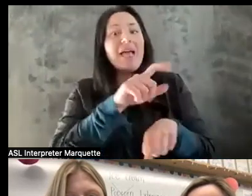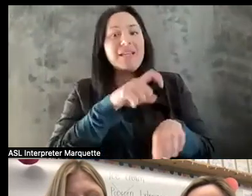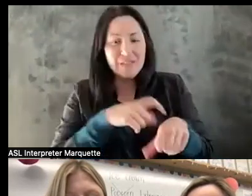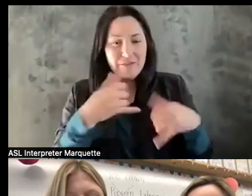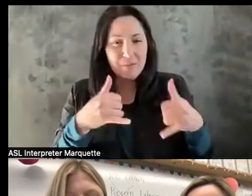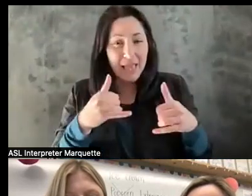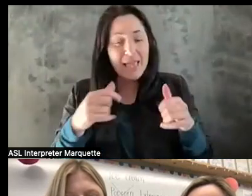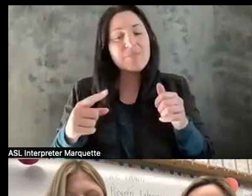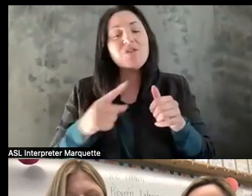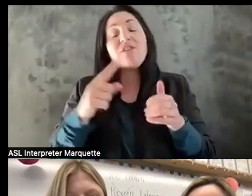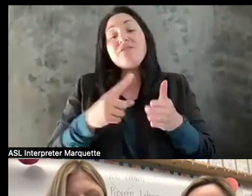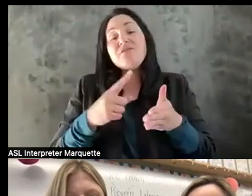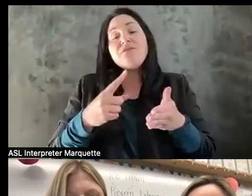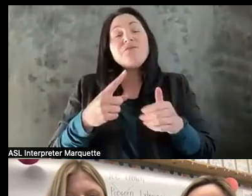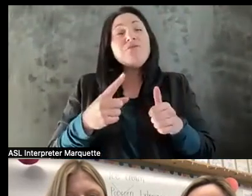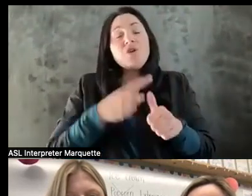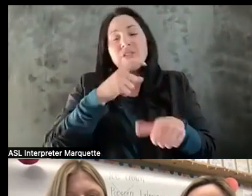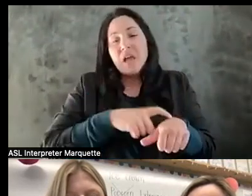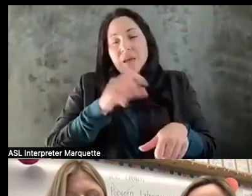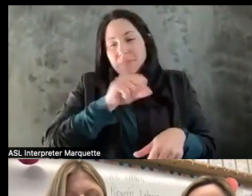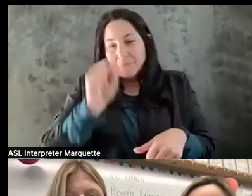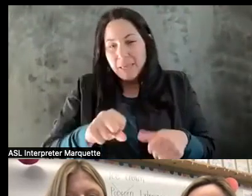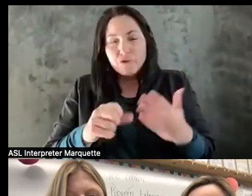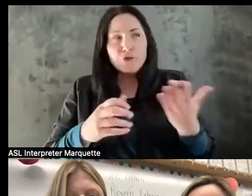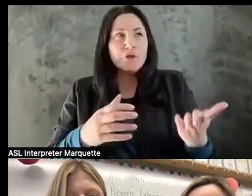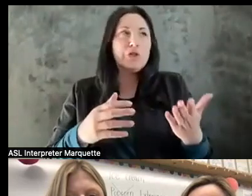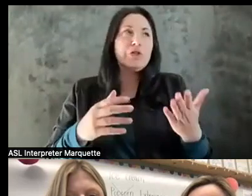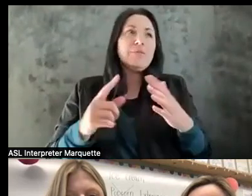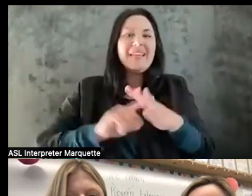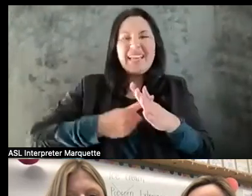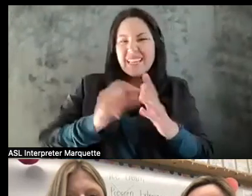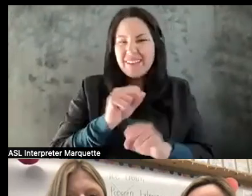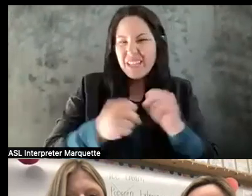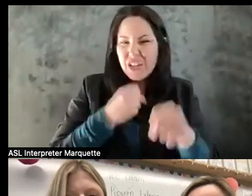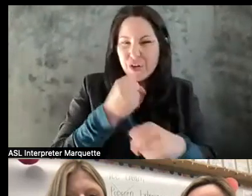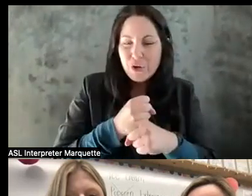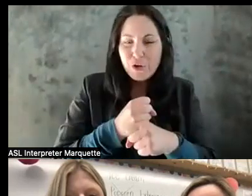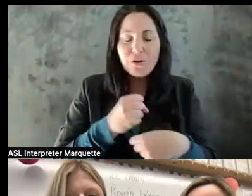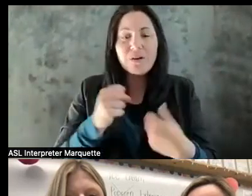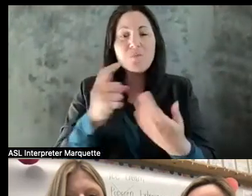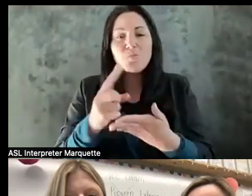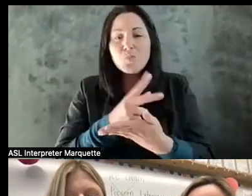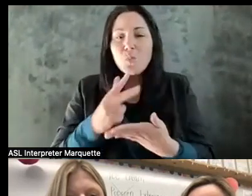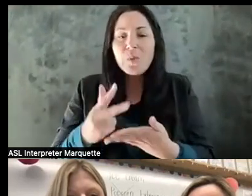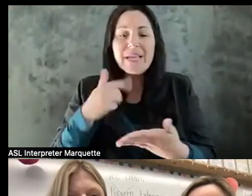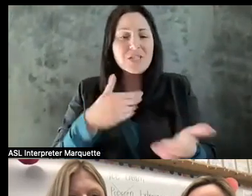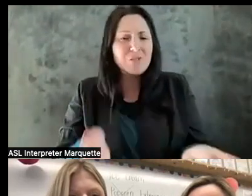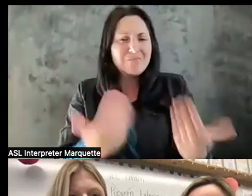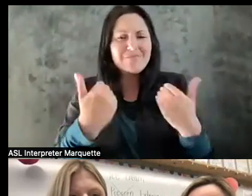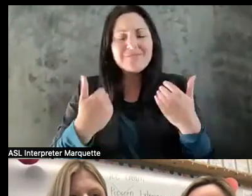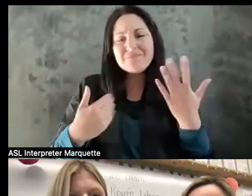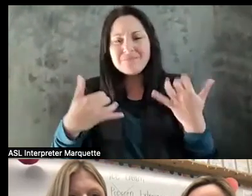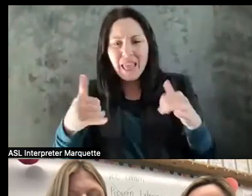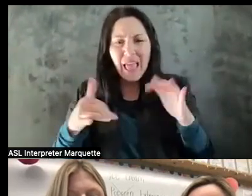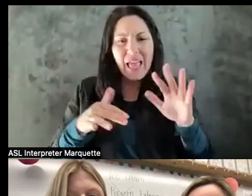the first semester, the beginning of the year. Our kids in the classroom, the first few weeks, we let them explore our materials a